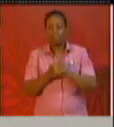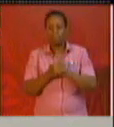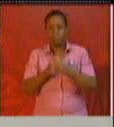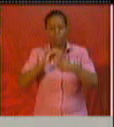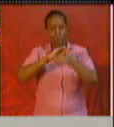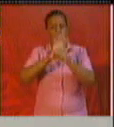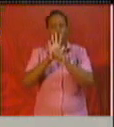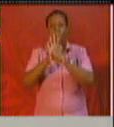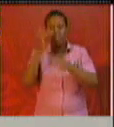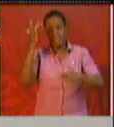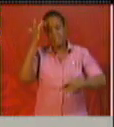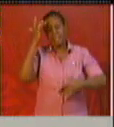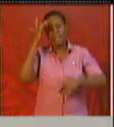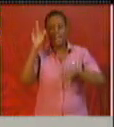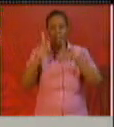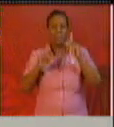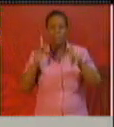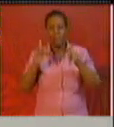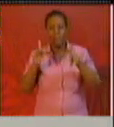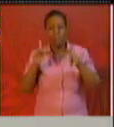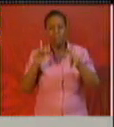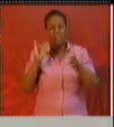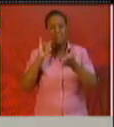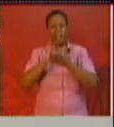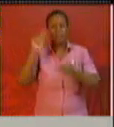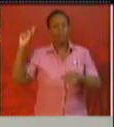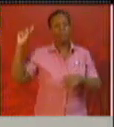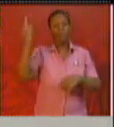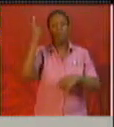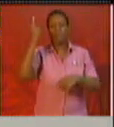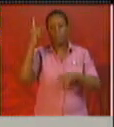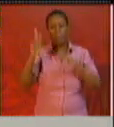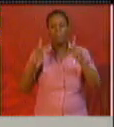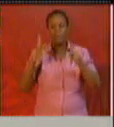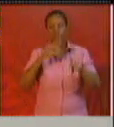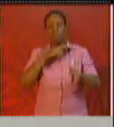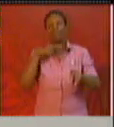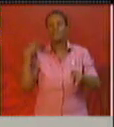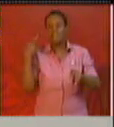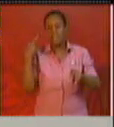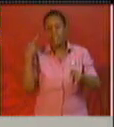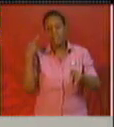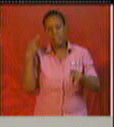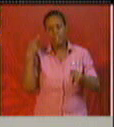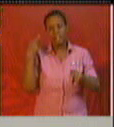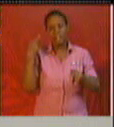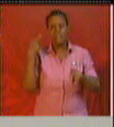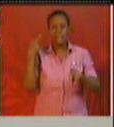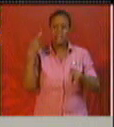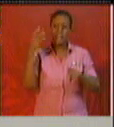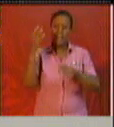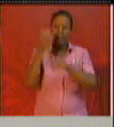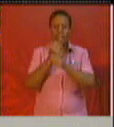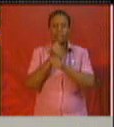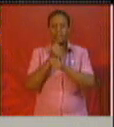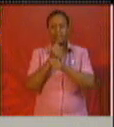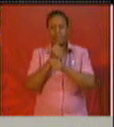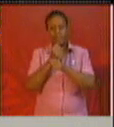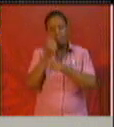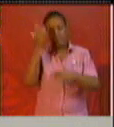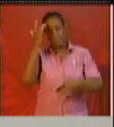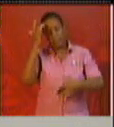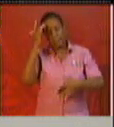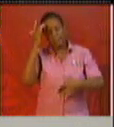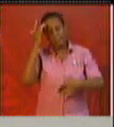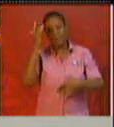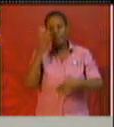people covered by the vaccine, the risk of them, A, getting ill, and B, then transmitting the illness to